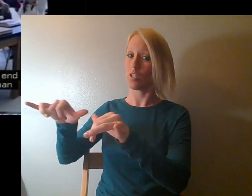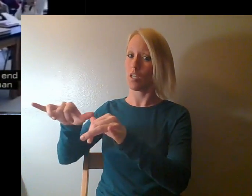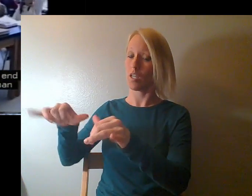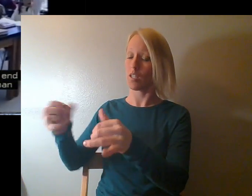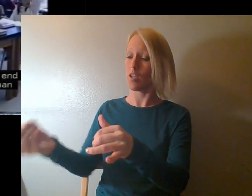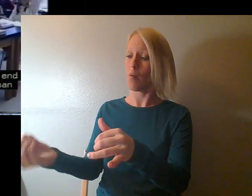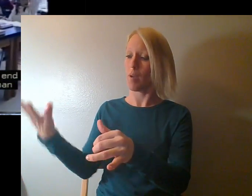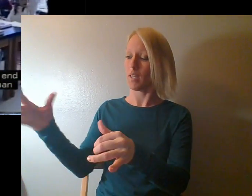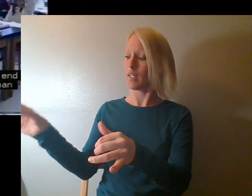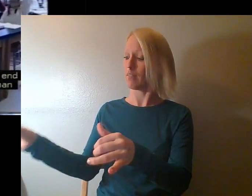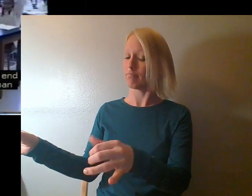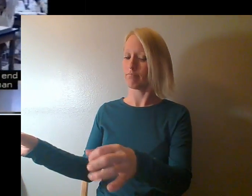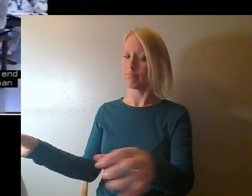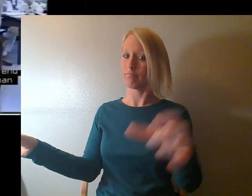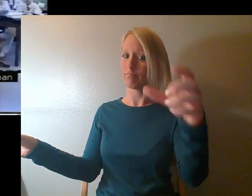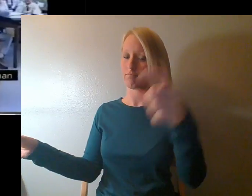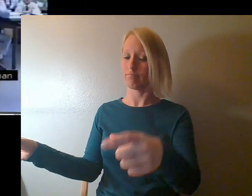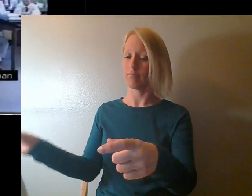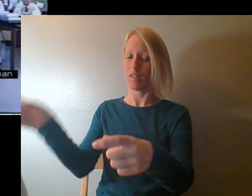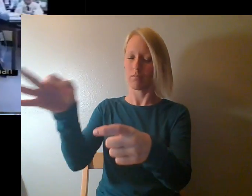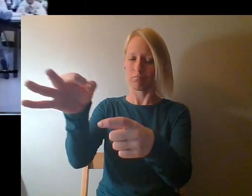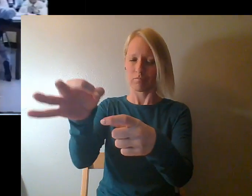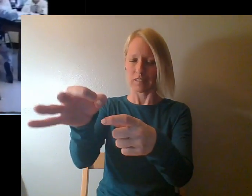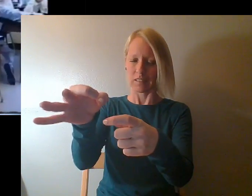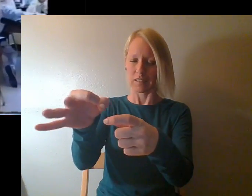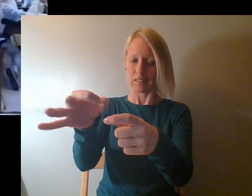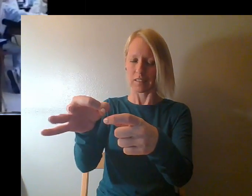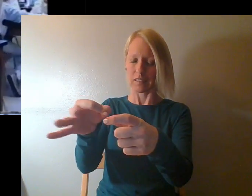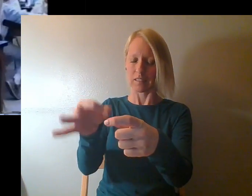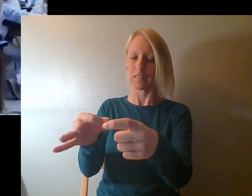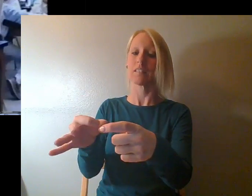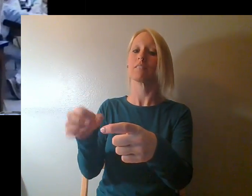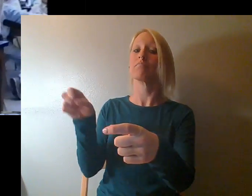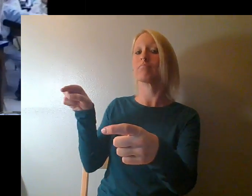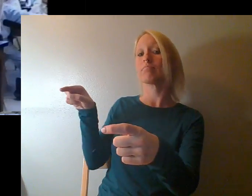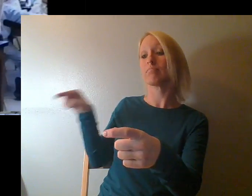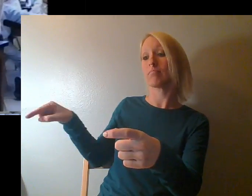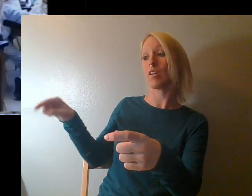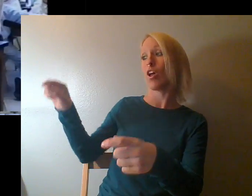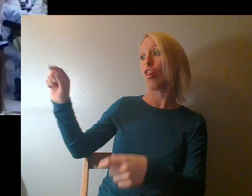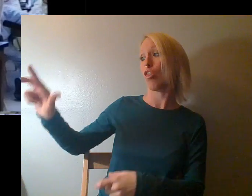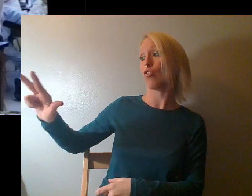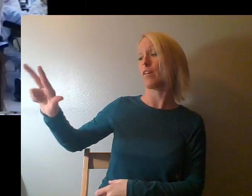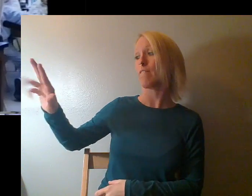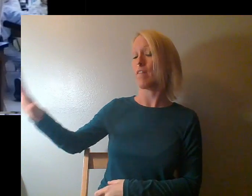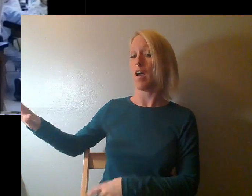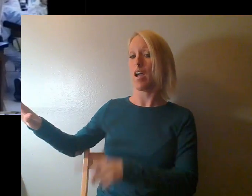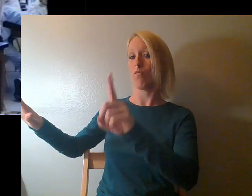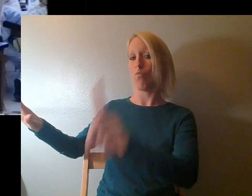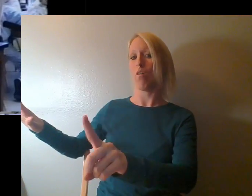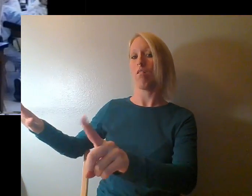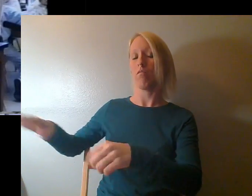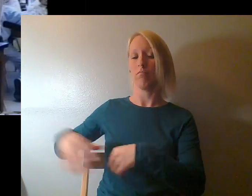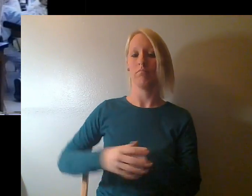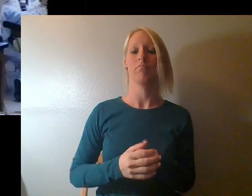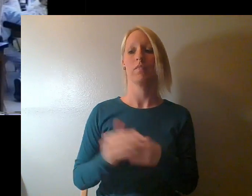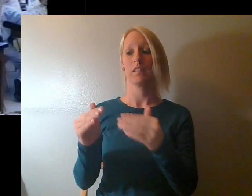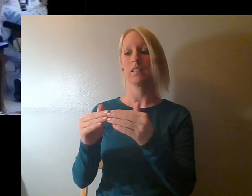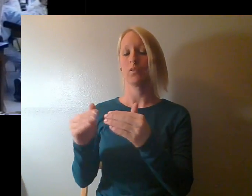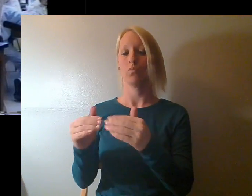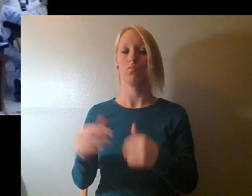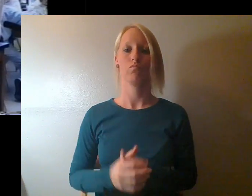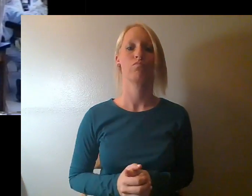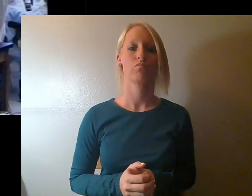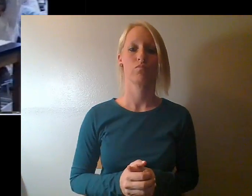cell? Brendan? 35. 35. Okay, so you can see they're incredibly small. Incredibly small.